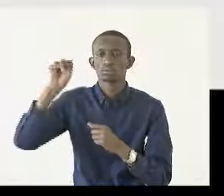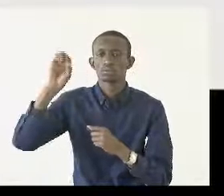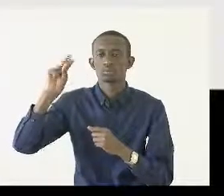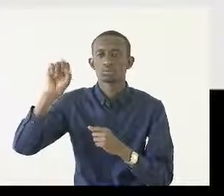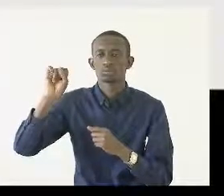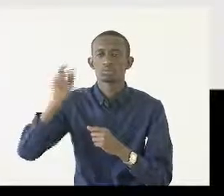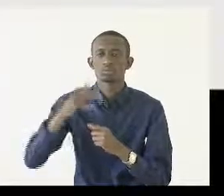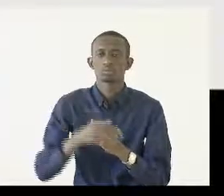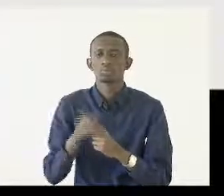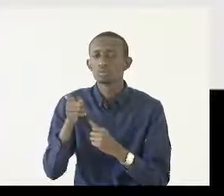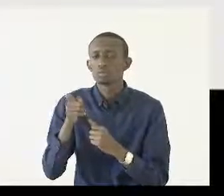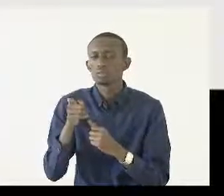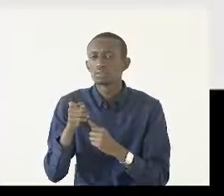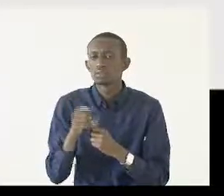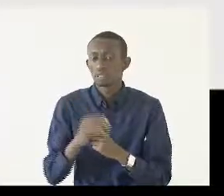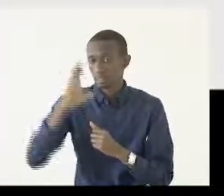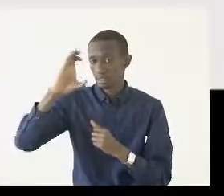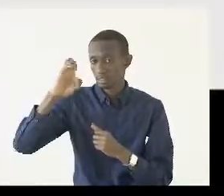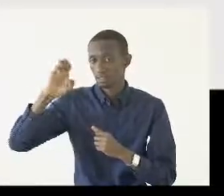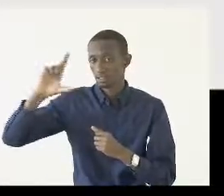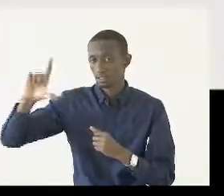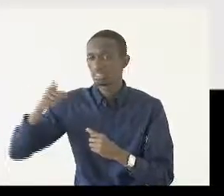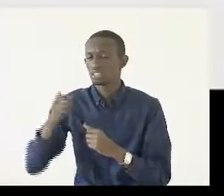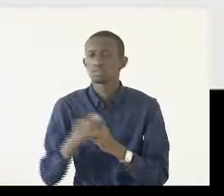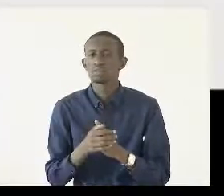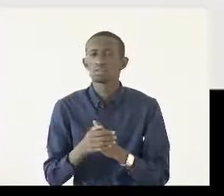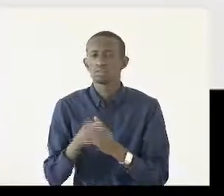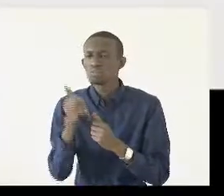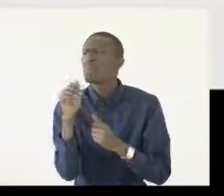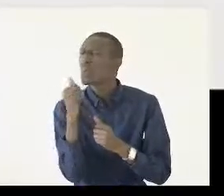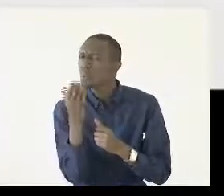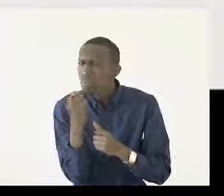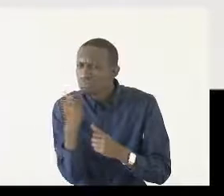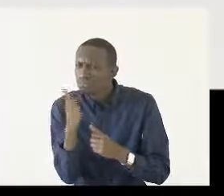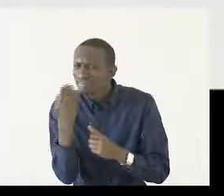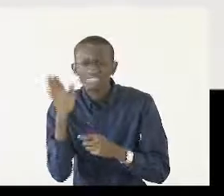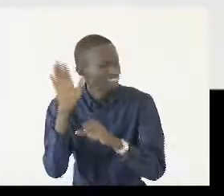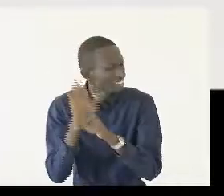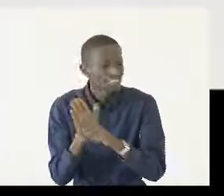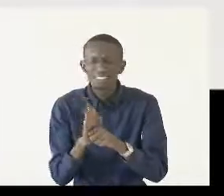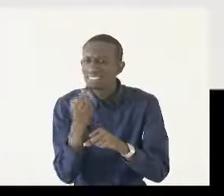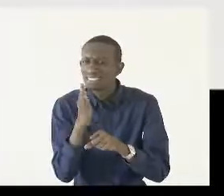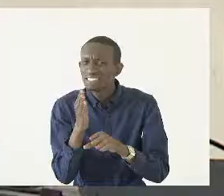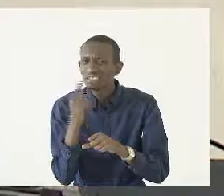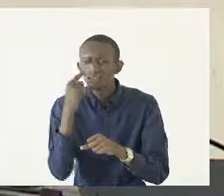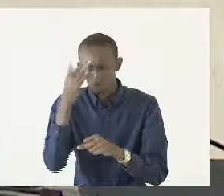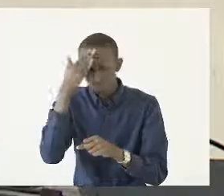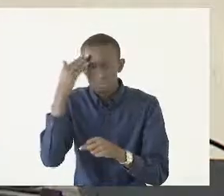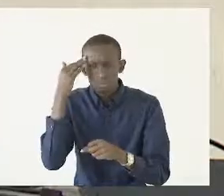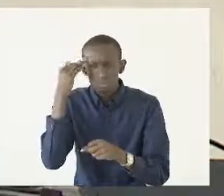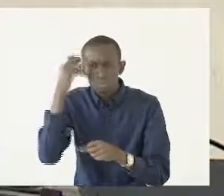students, pale-celled mesophyll cells are very green. Can you guess or can you tell the reason